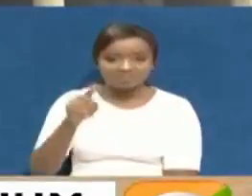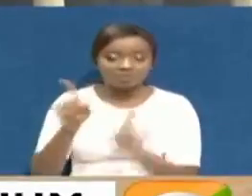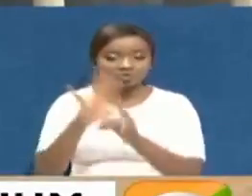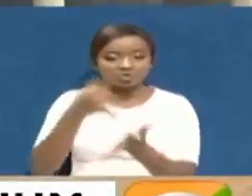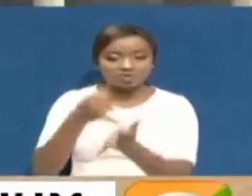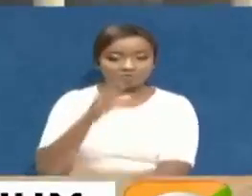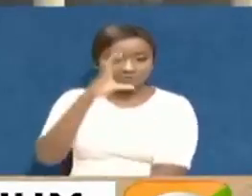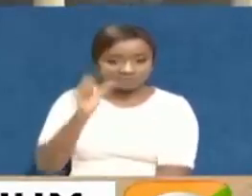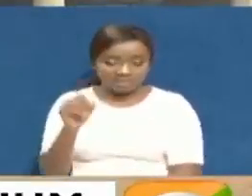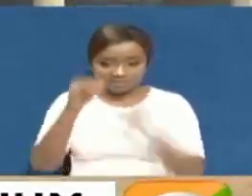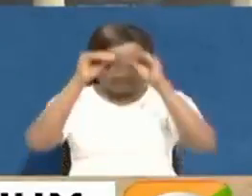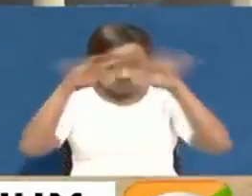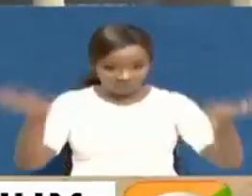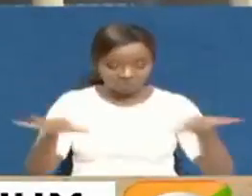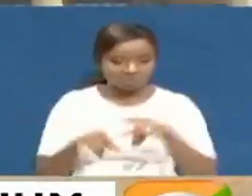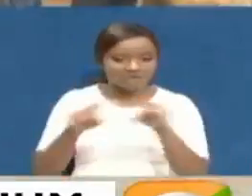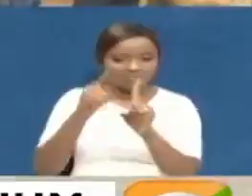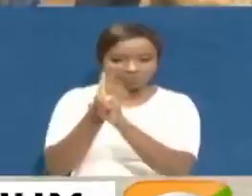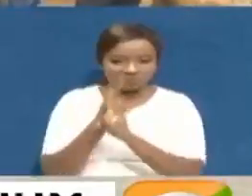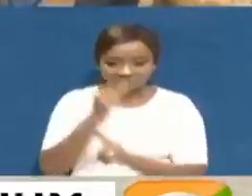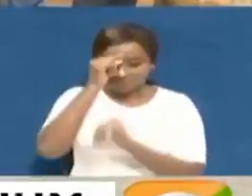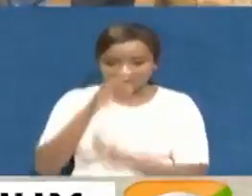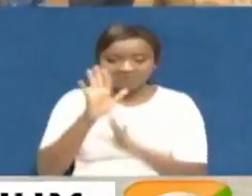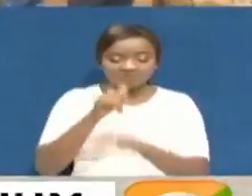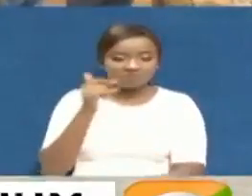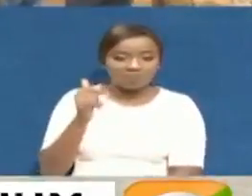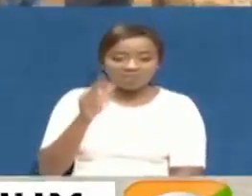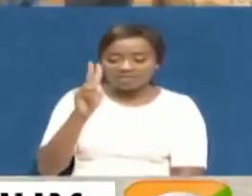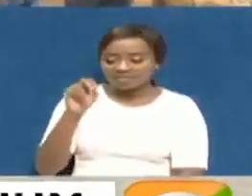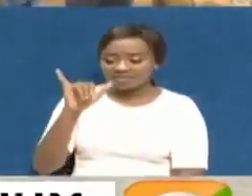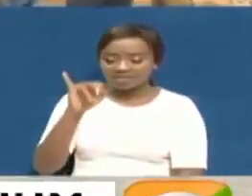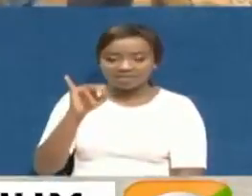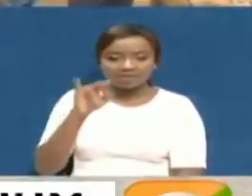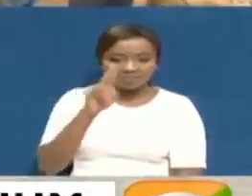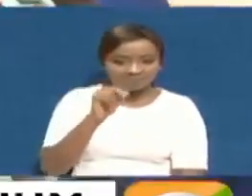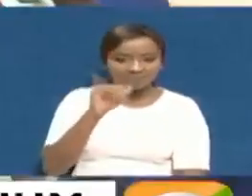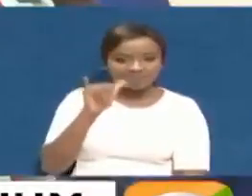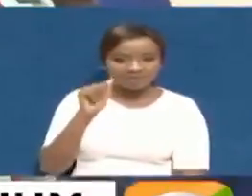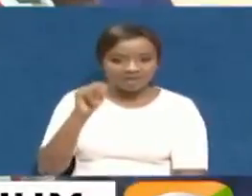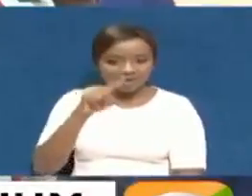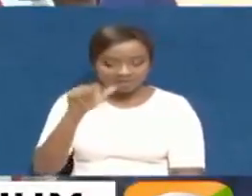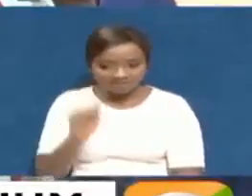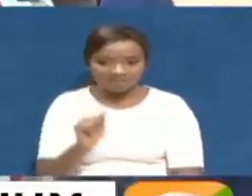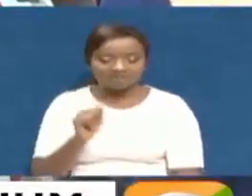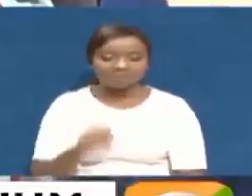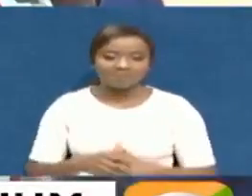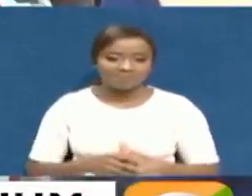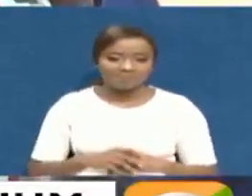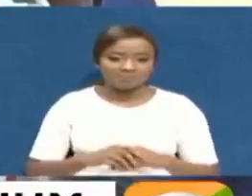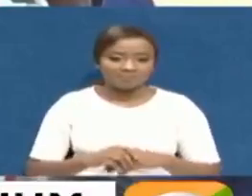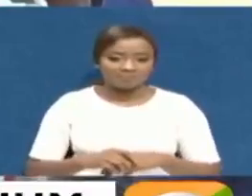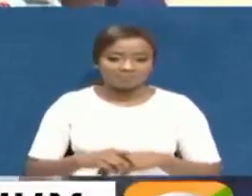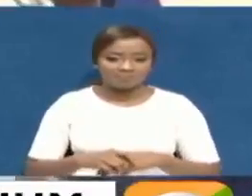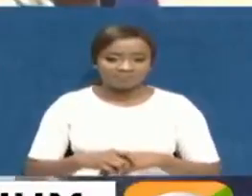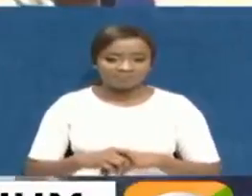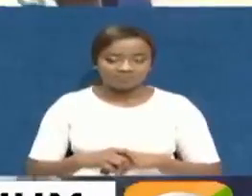CS Eugene Wamalwa and several governors from Nyanza and Western Region, had earlier also visited ongoing works at the Jaramogi Oginga Odinga